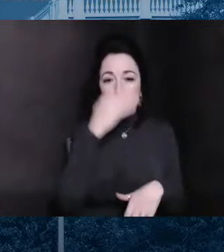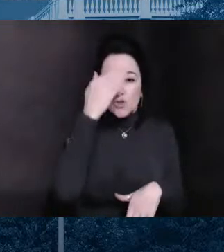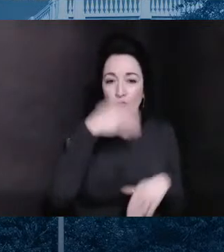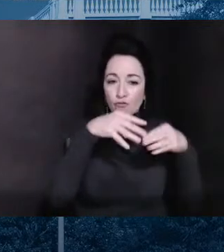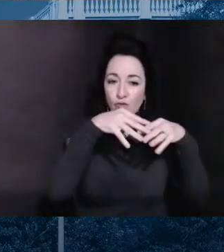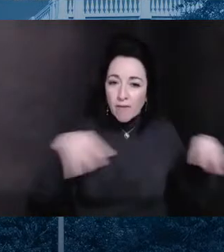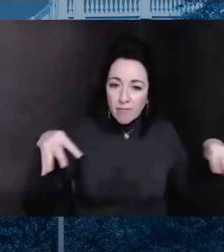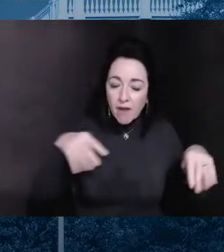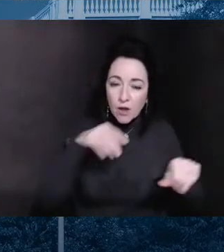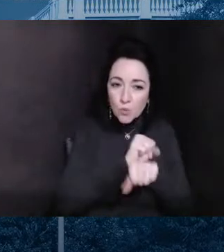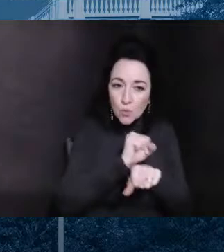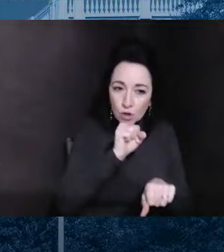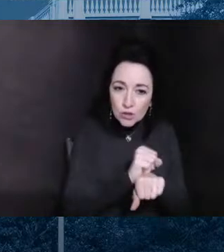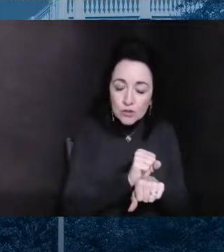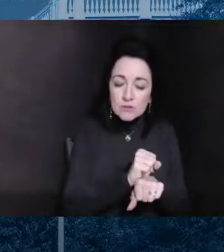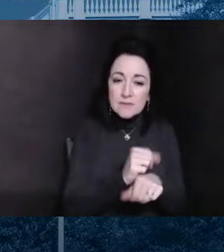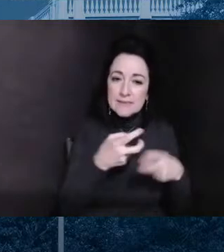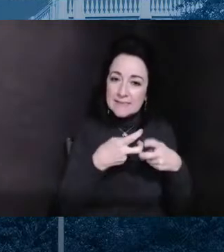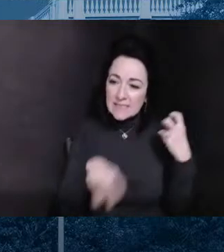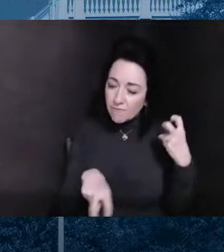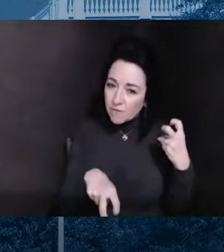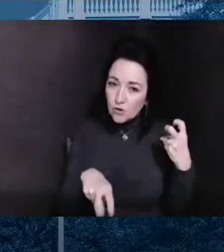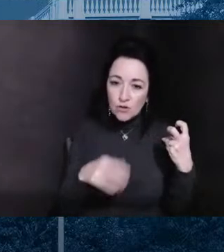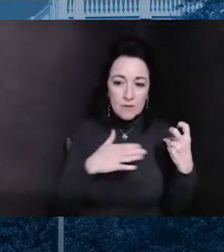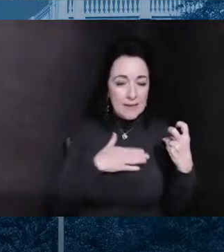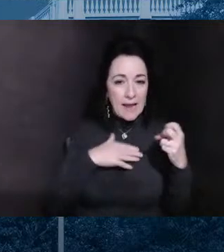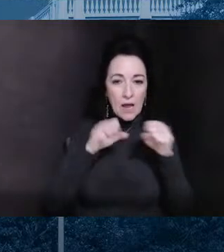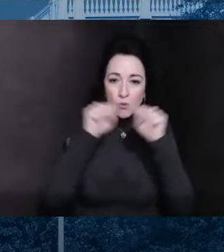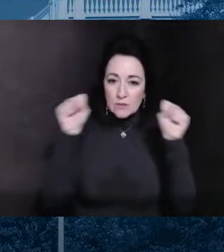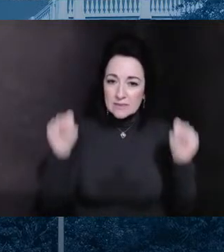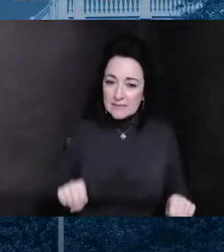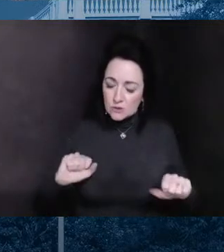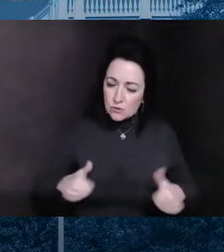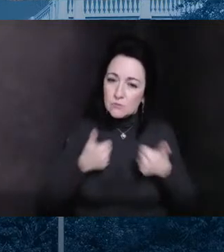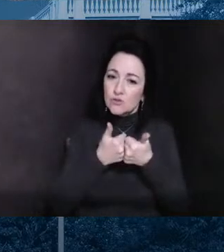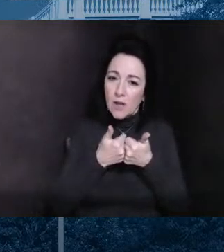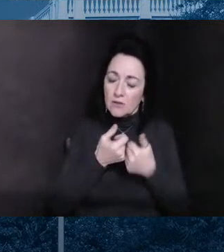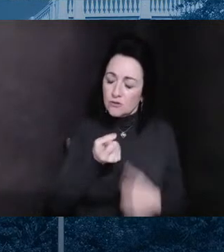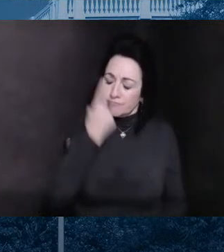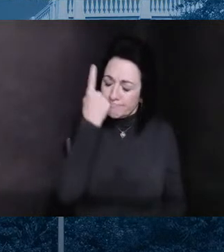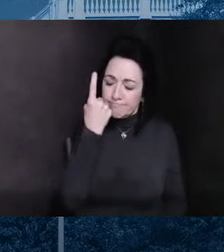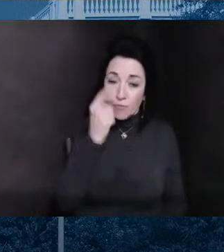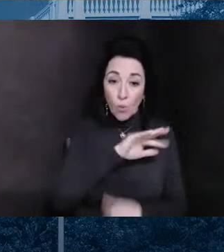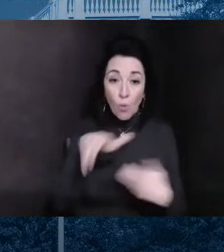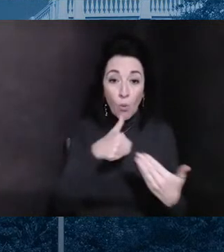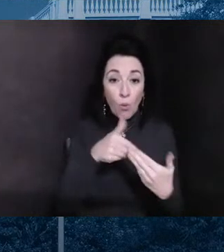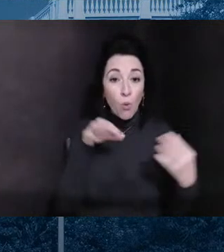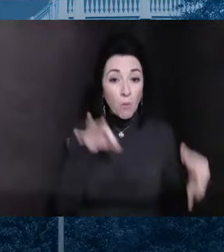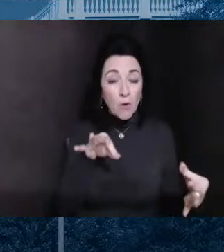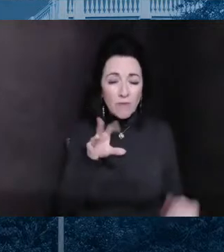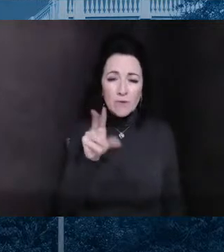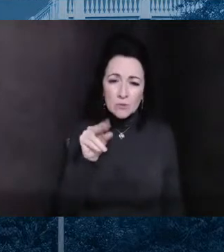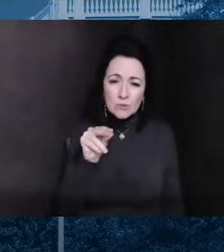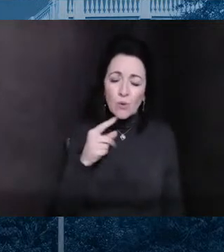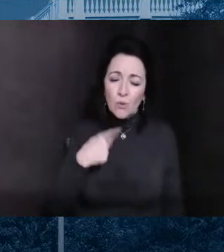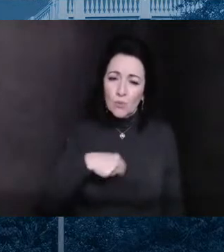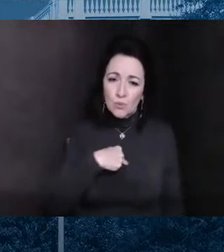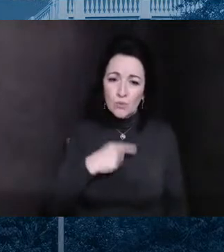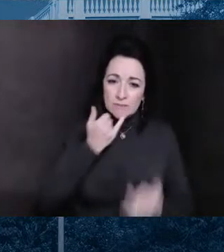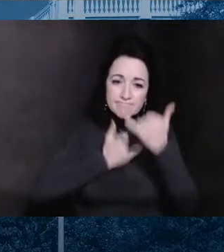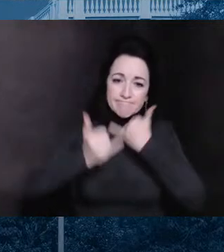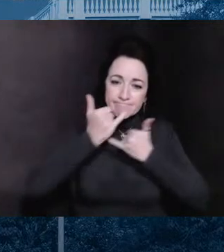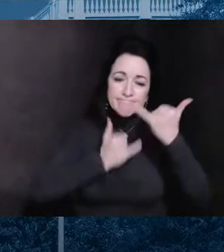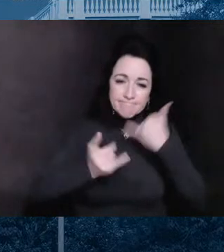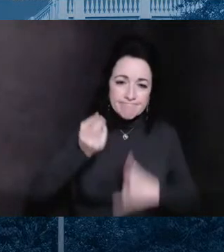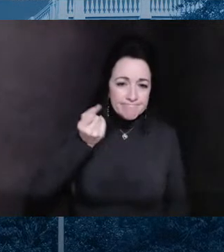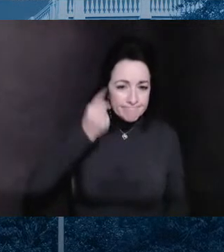with it. Very difficult, challenging. We've had some bumps in the road, but we feel like we've learned a lot, and we're on a better course